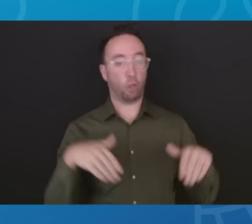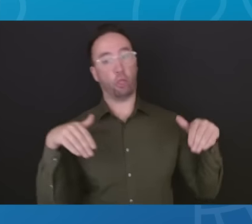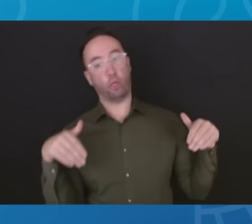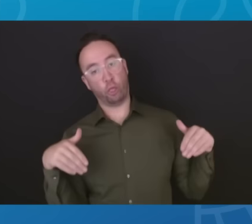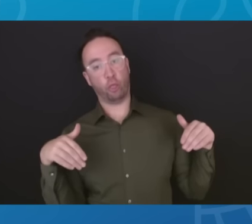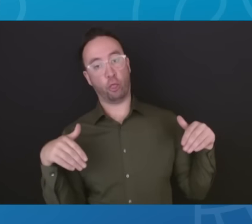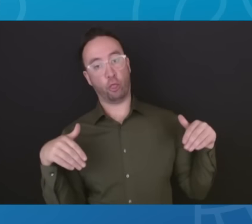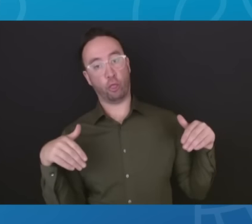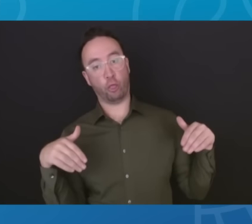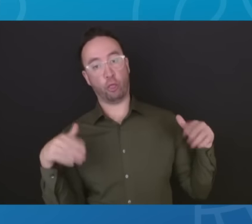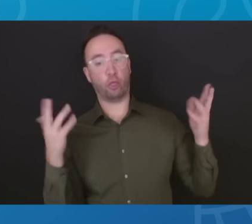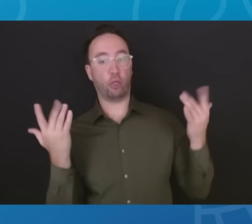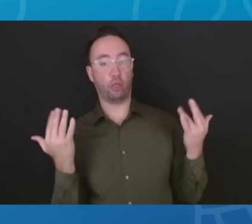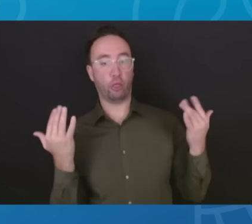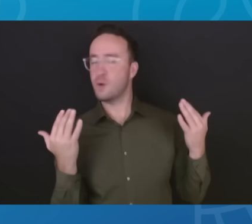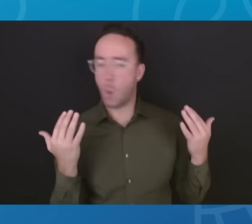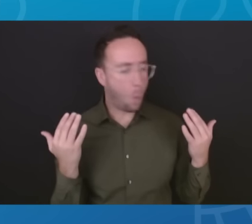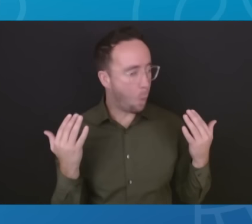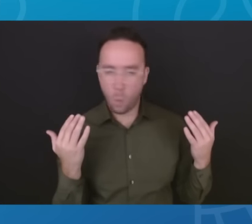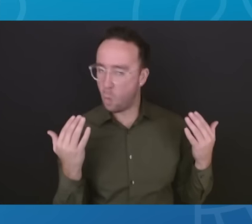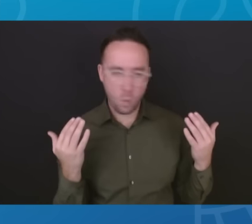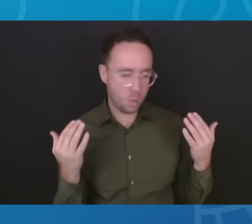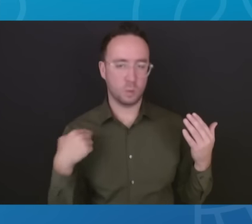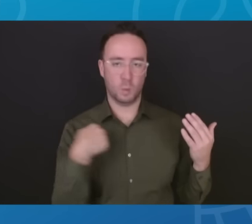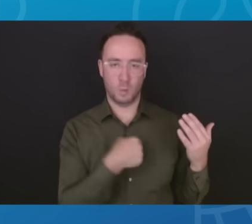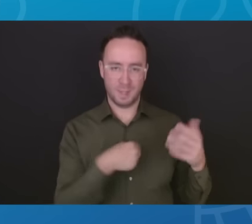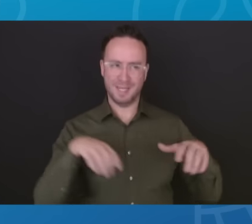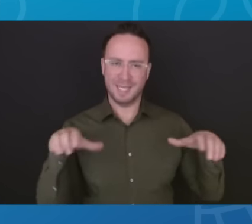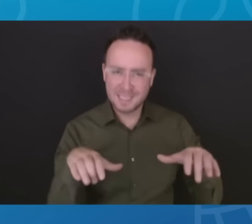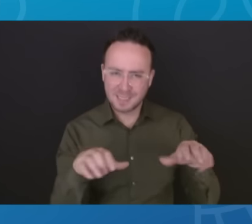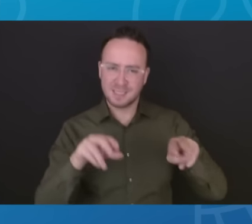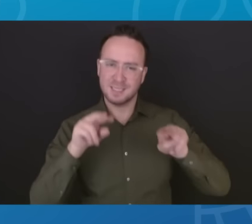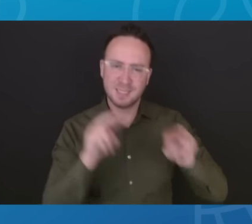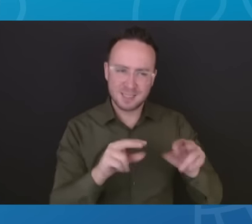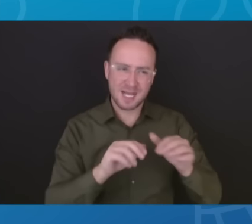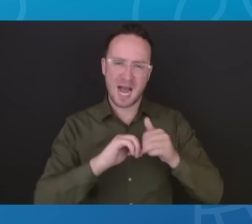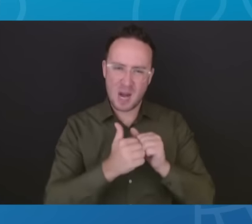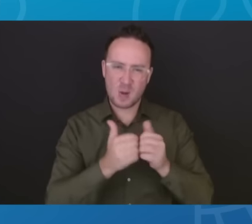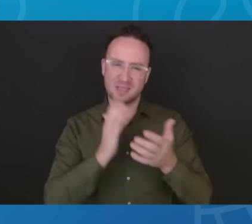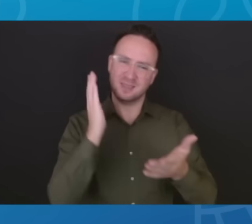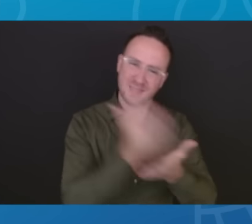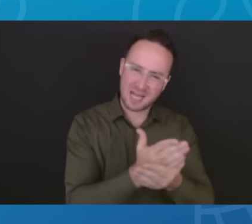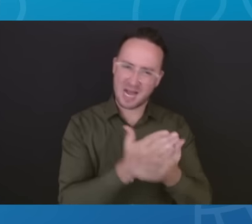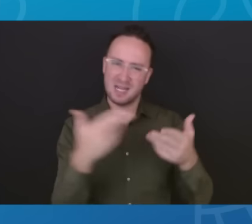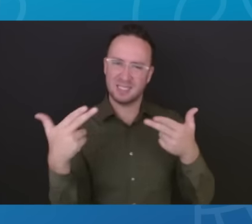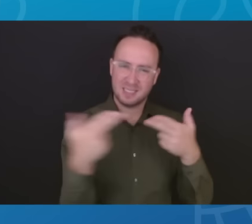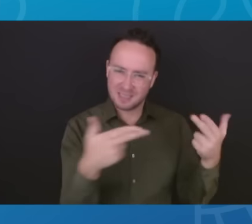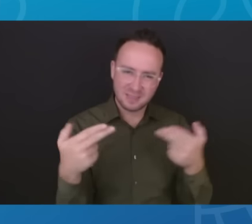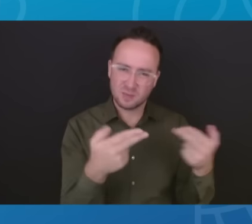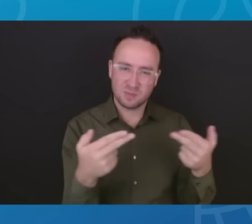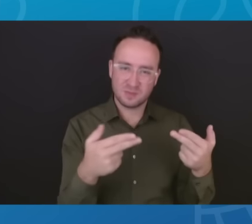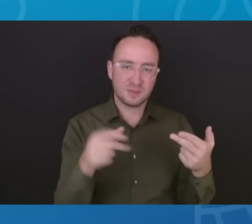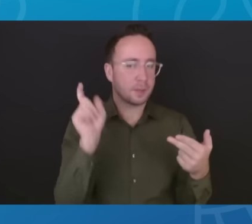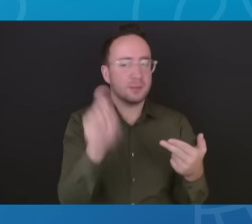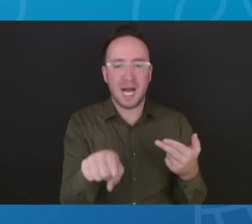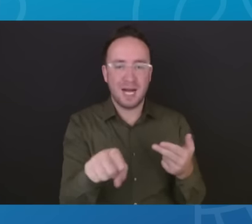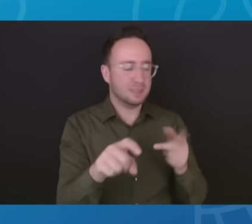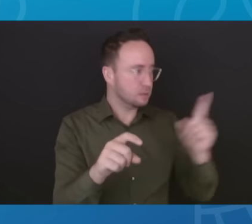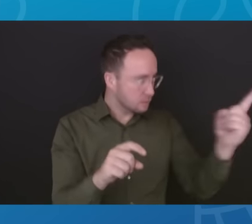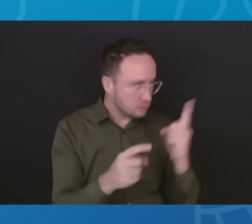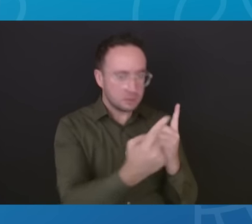for a ceasefire in Gaza, but you have to have the parties come to a table, and it remains the case, as has been the case for some